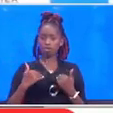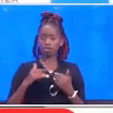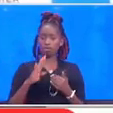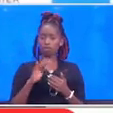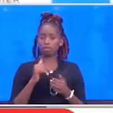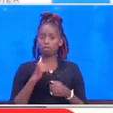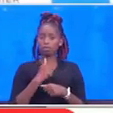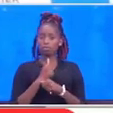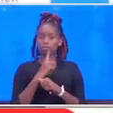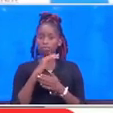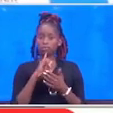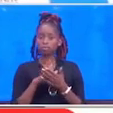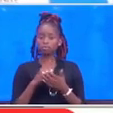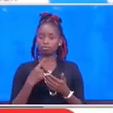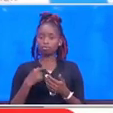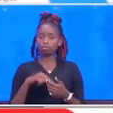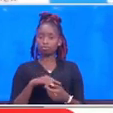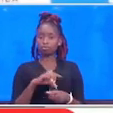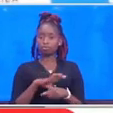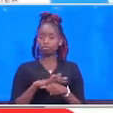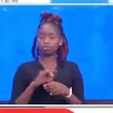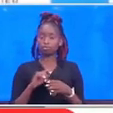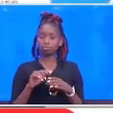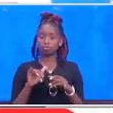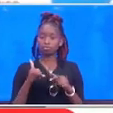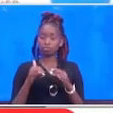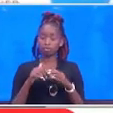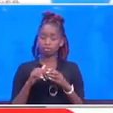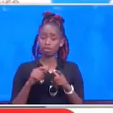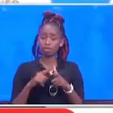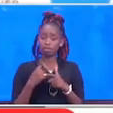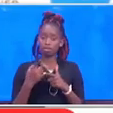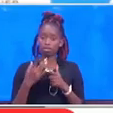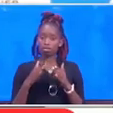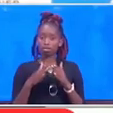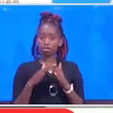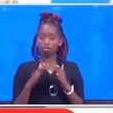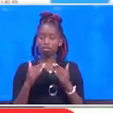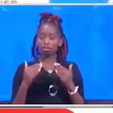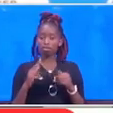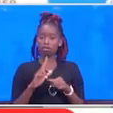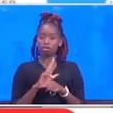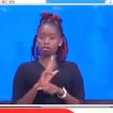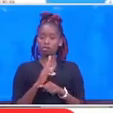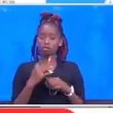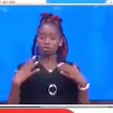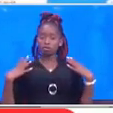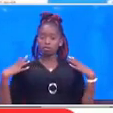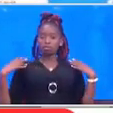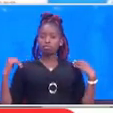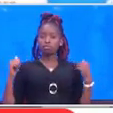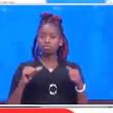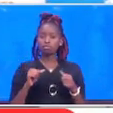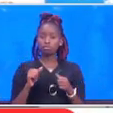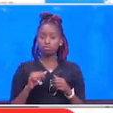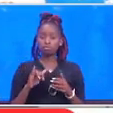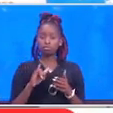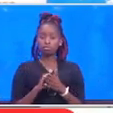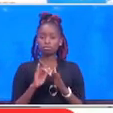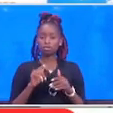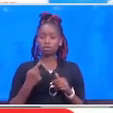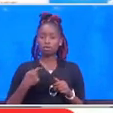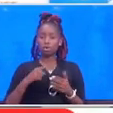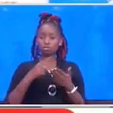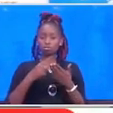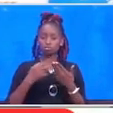by making sure that we're not playing through the midfield, they are opening up their flanks. And I think that was the only point that we discussed in the